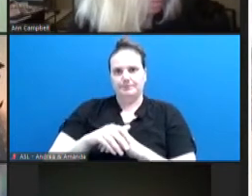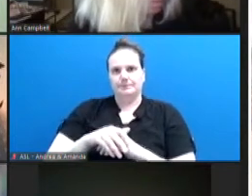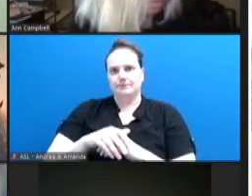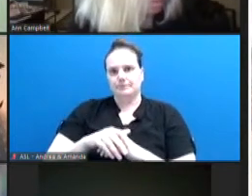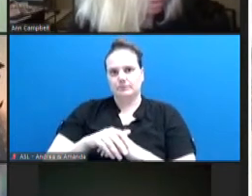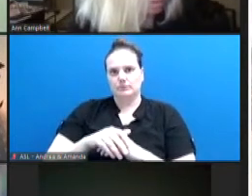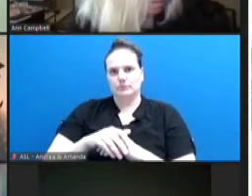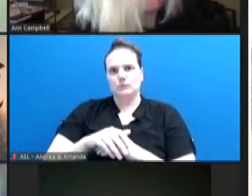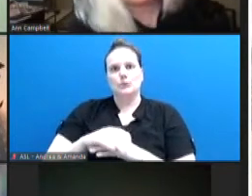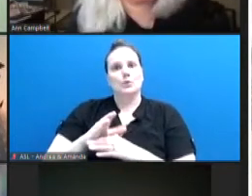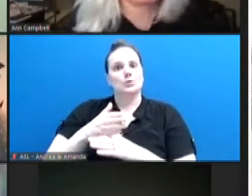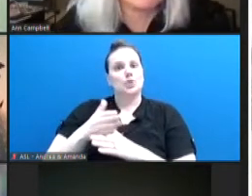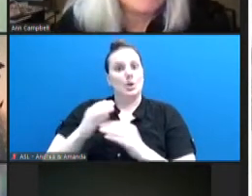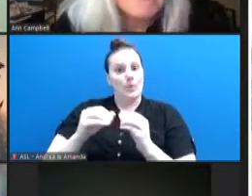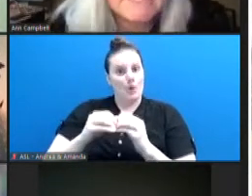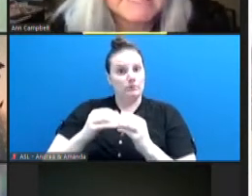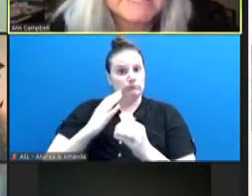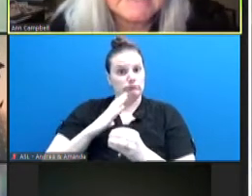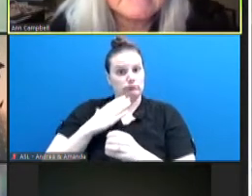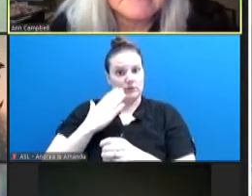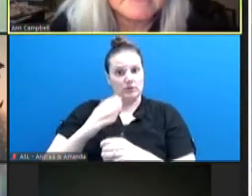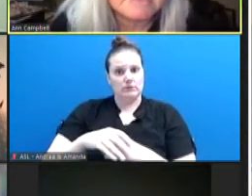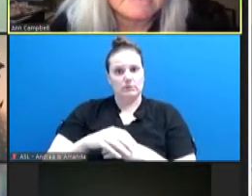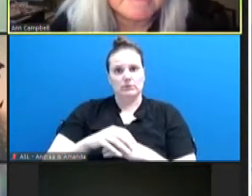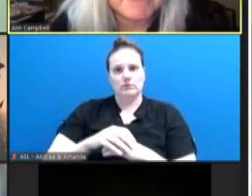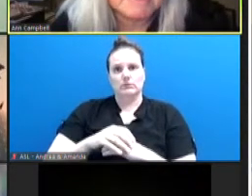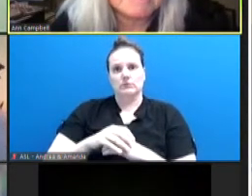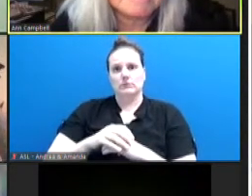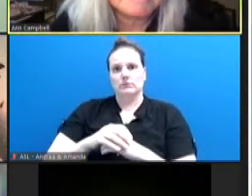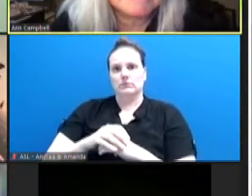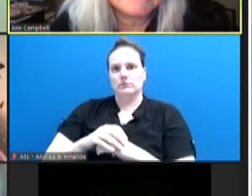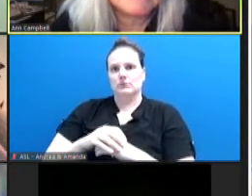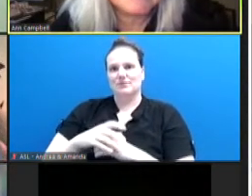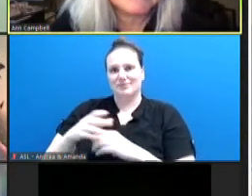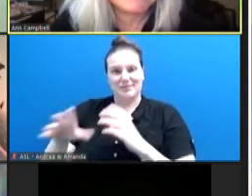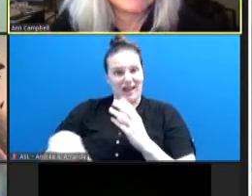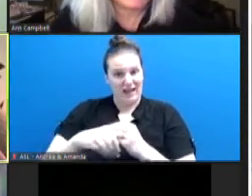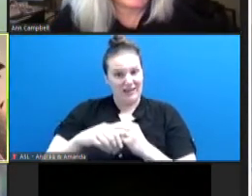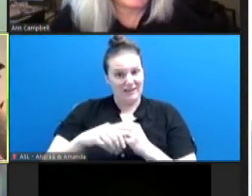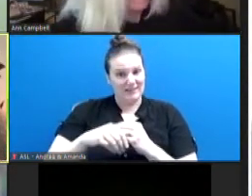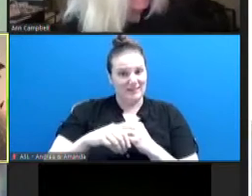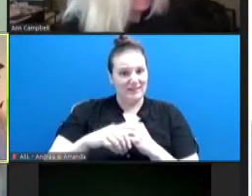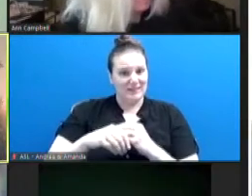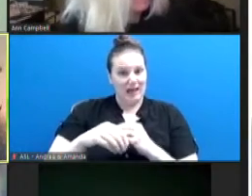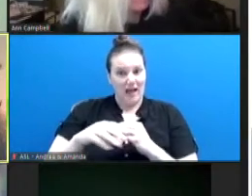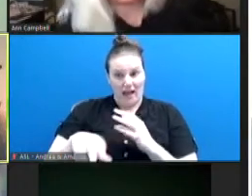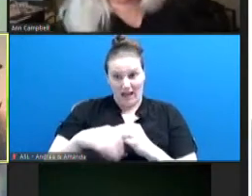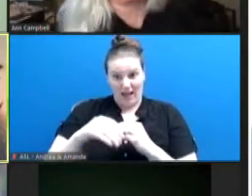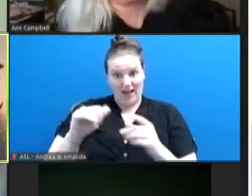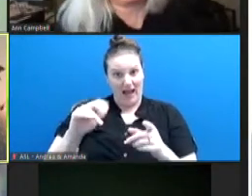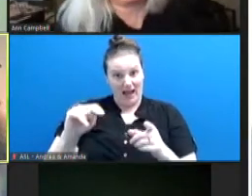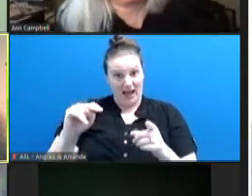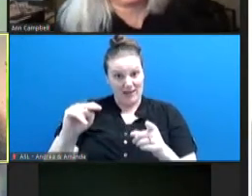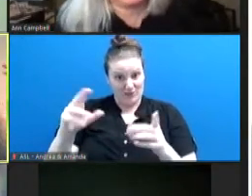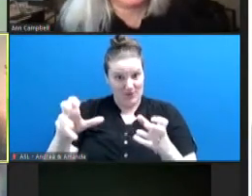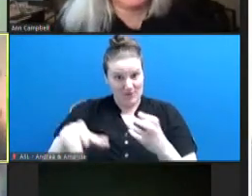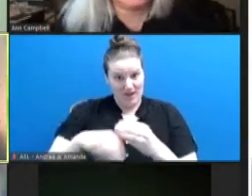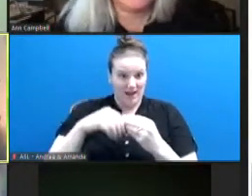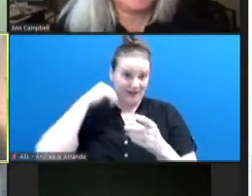will share more. Thank you. Can I say a little something? I was just going to ask Dan if you wanted to add anything as the